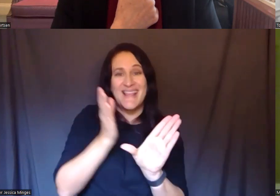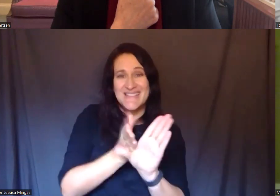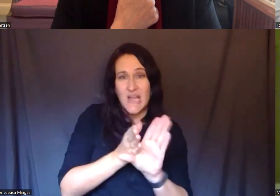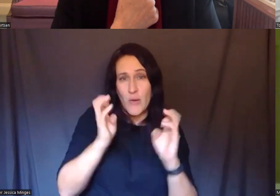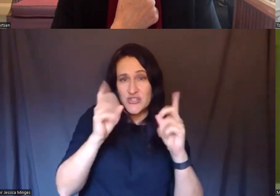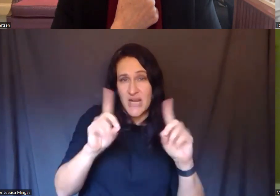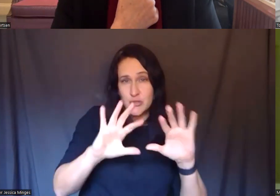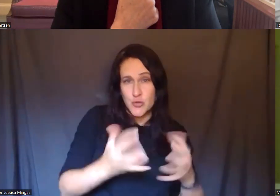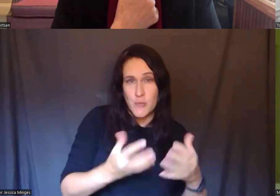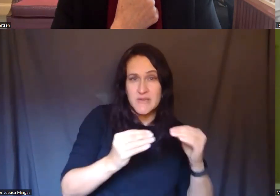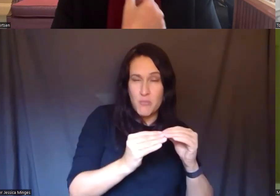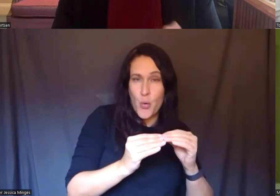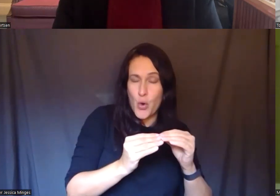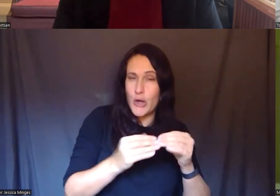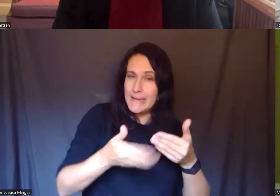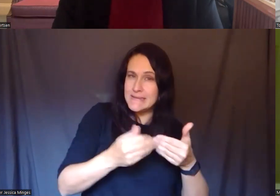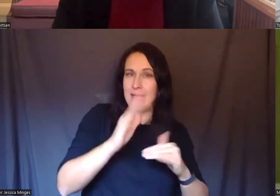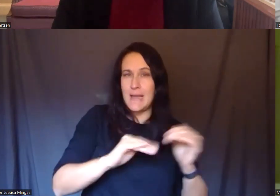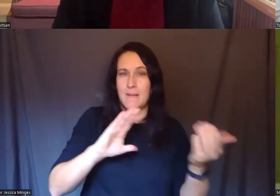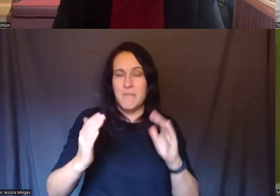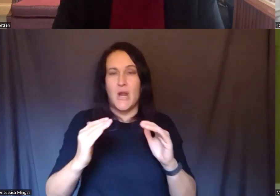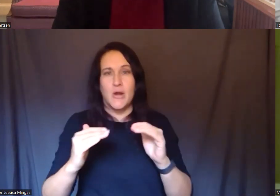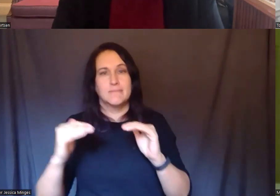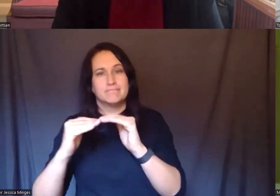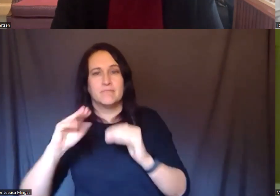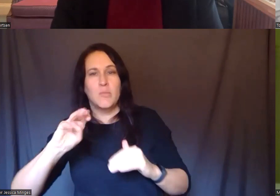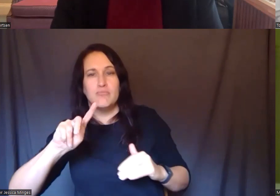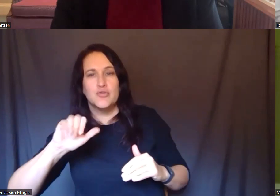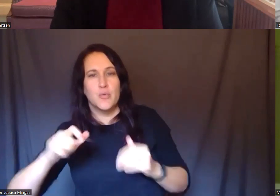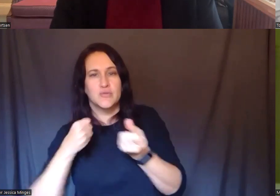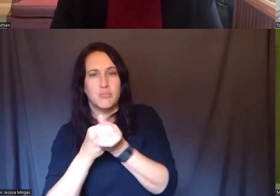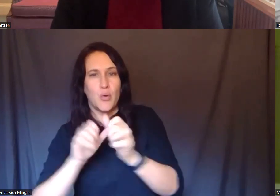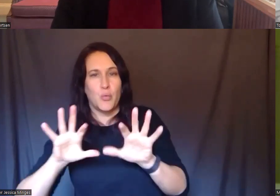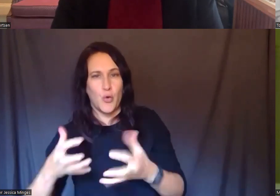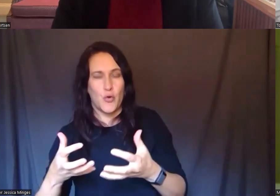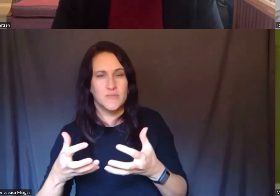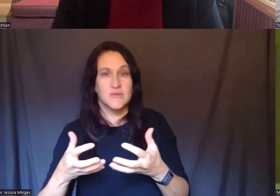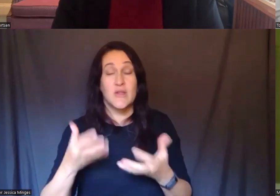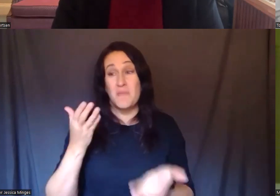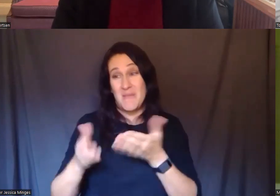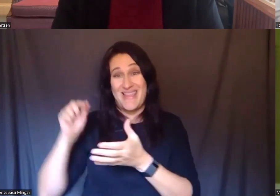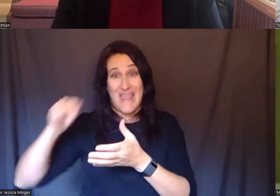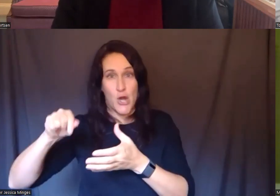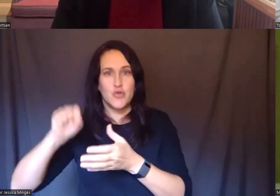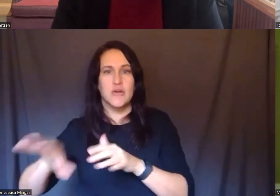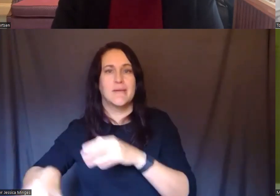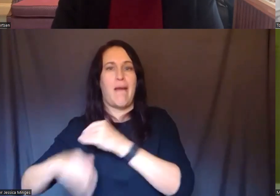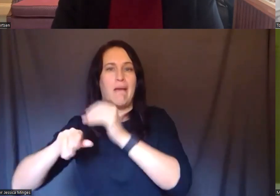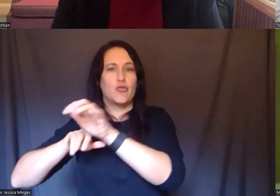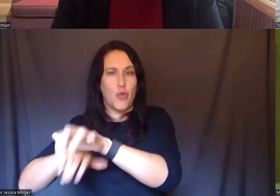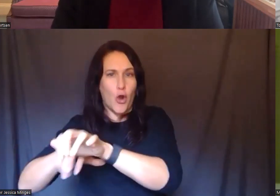easier than a mutual support group. That's another place where you could think about having CART, where you can think about having